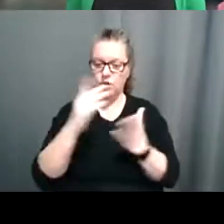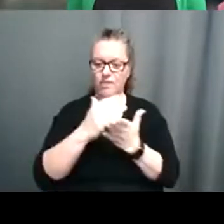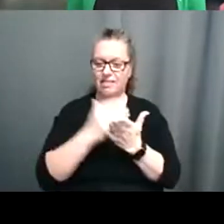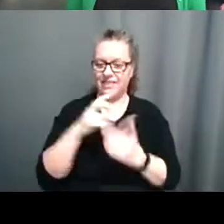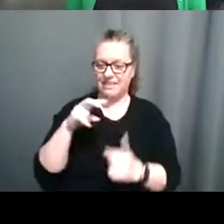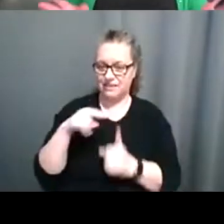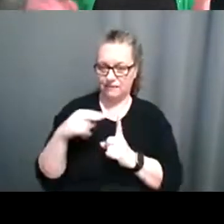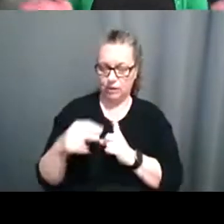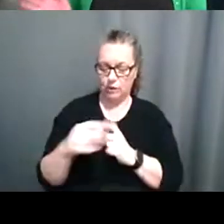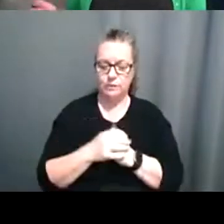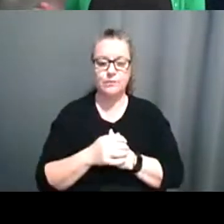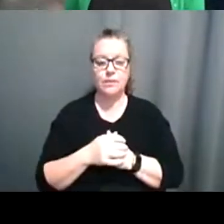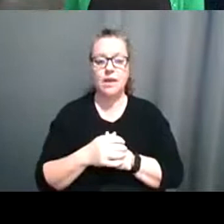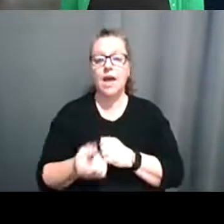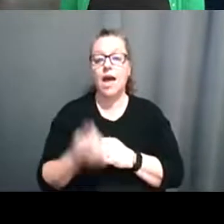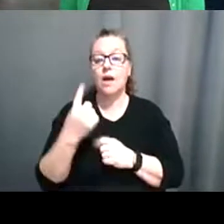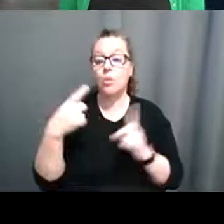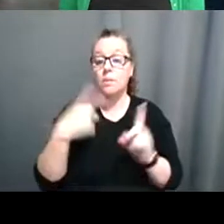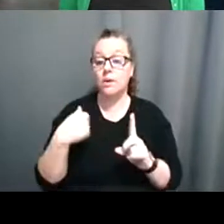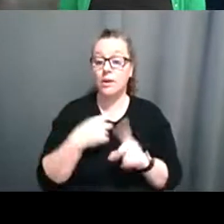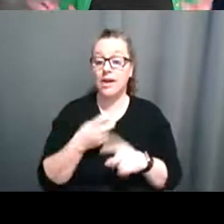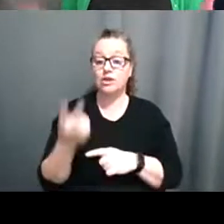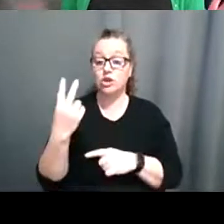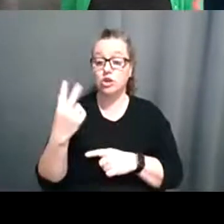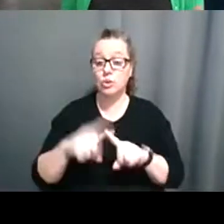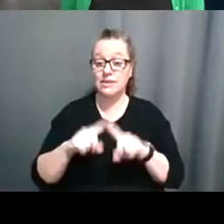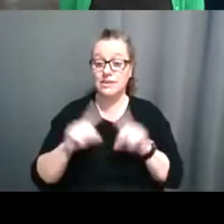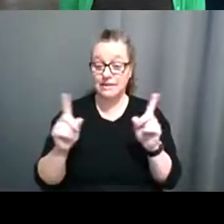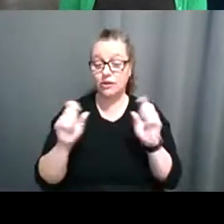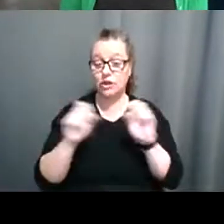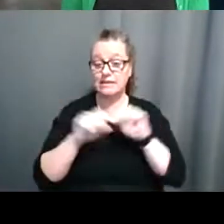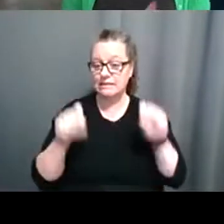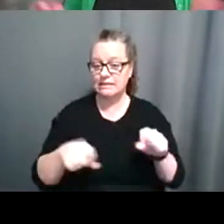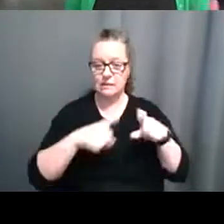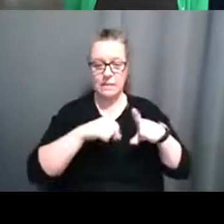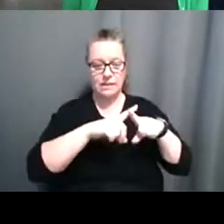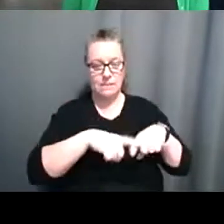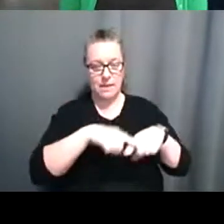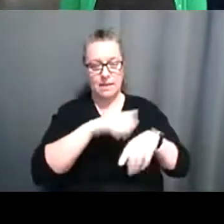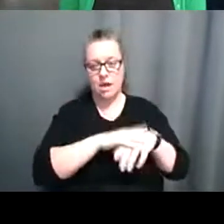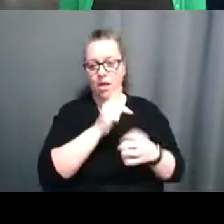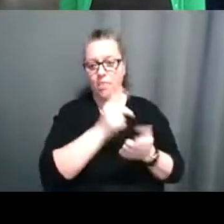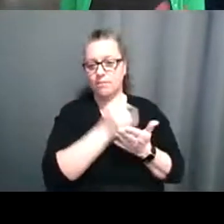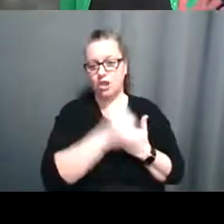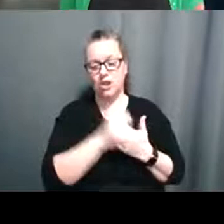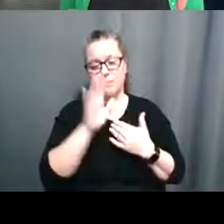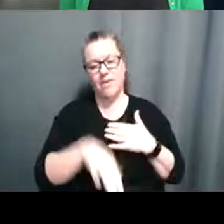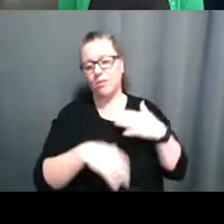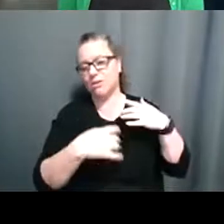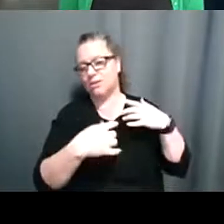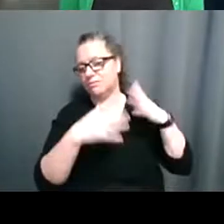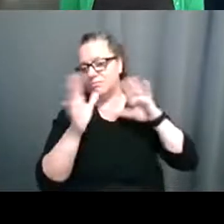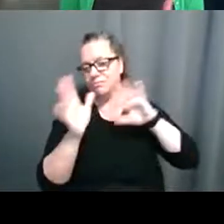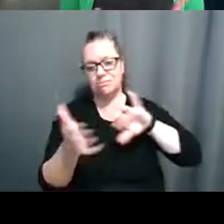one point, we had two different systems depending on the type of project, but that got to be a hassle, and we